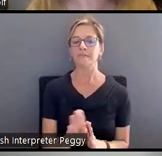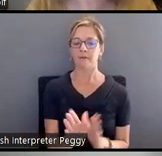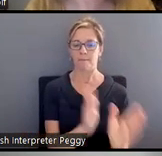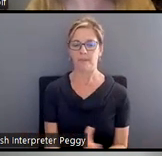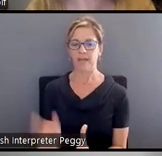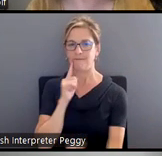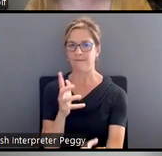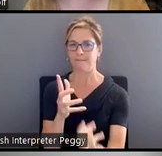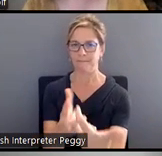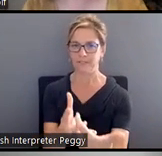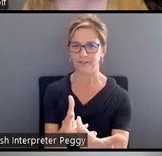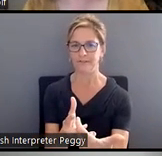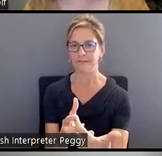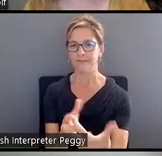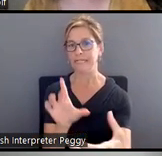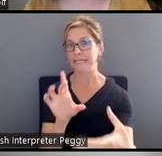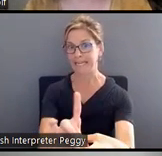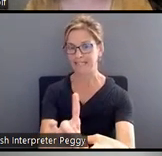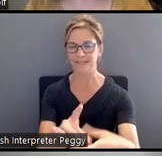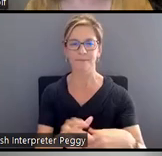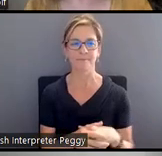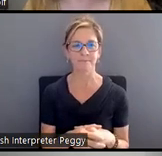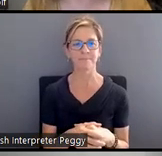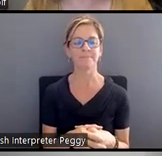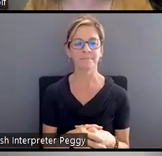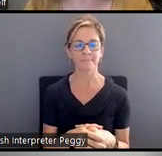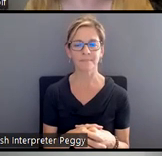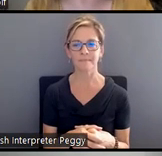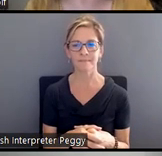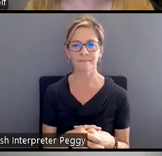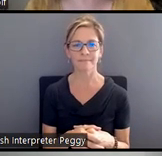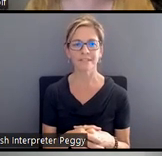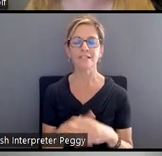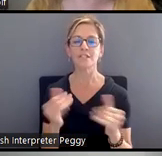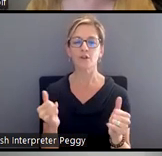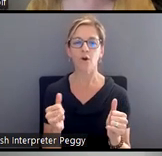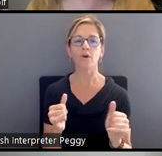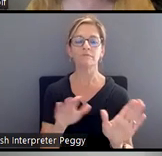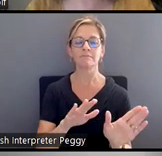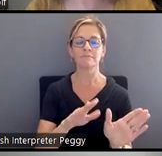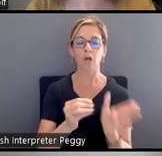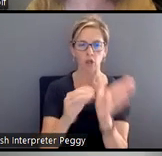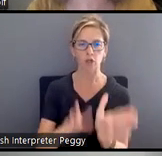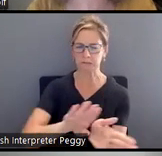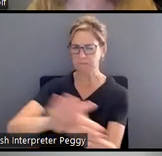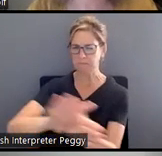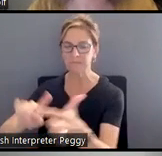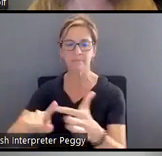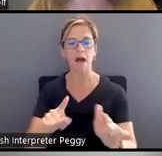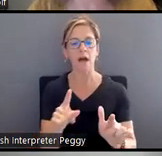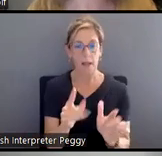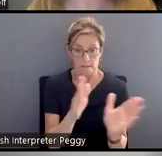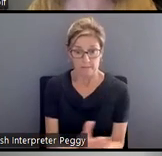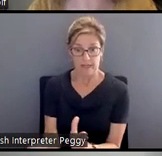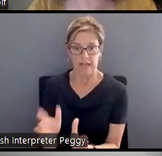plan. Just like we're going to meet our learners where they are, I want to break down a marketing plan into small enough steps that it feels